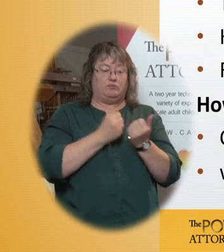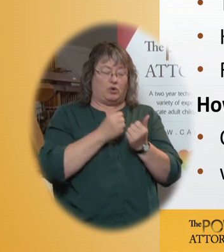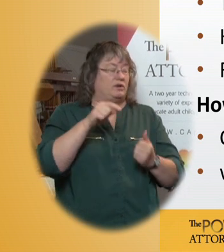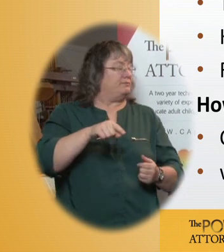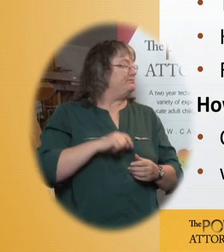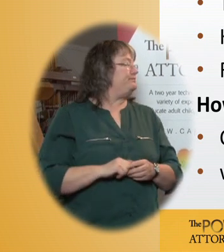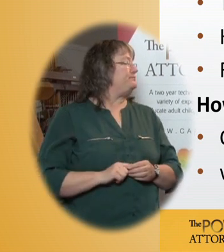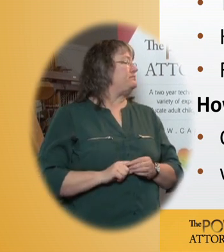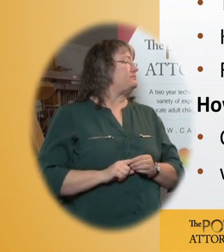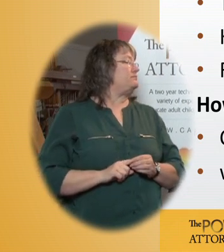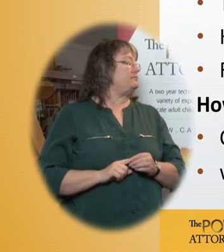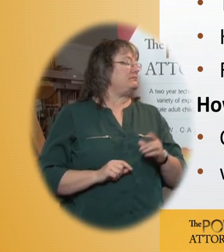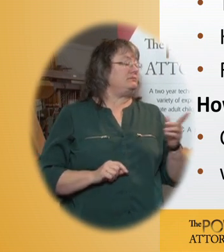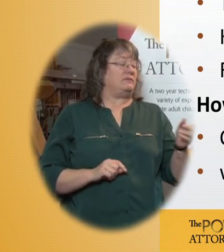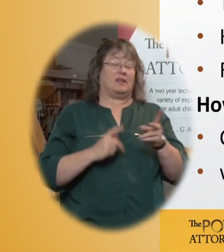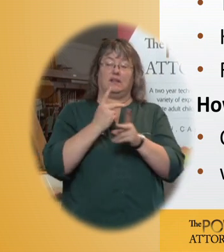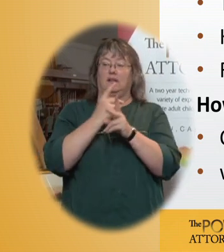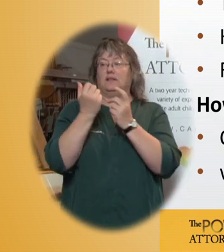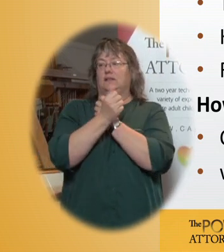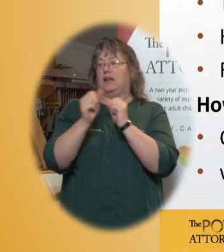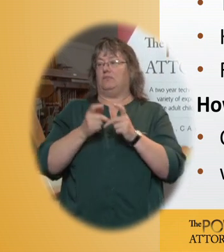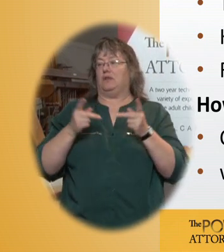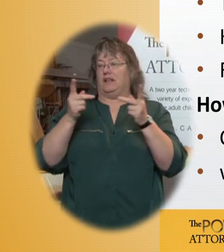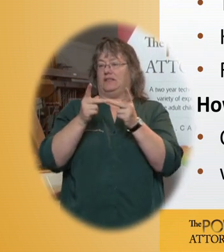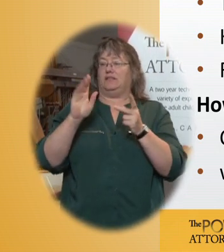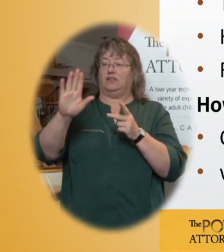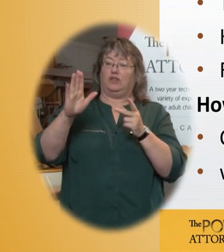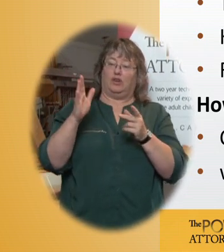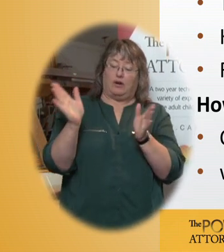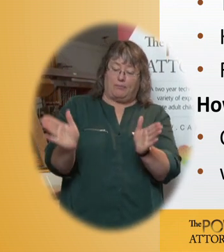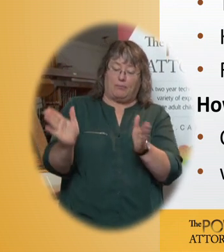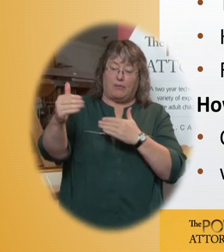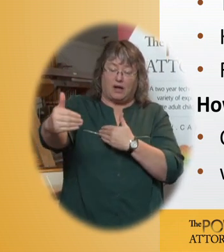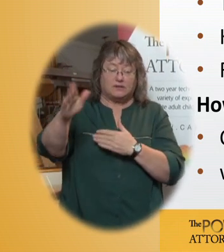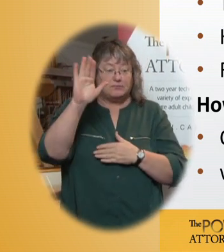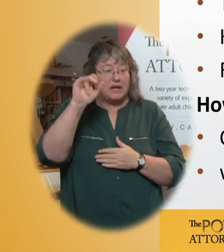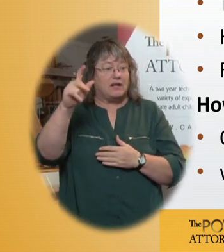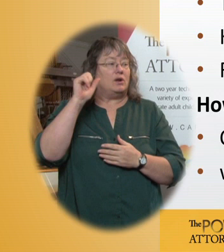Keep your power of attorney in a safe place. Put it in your safety deposit box.